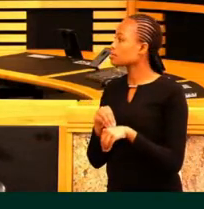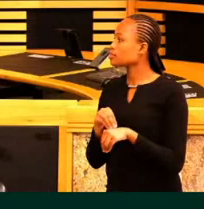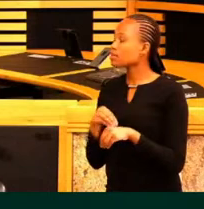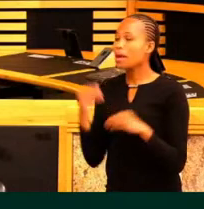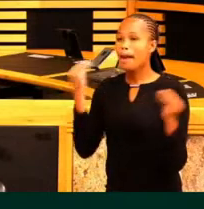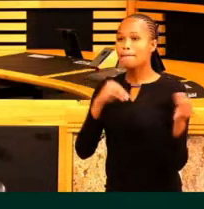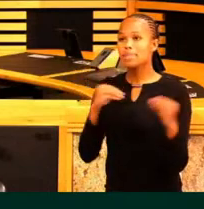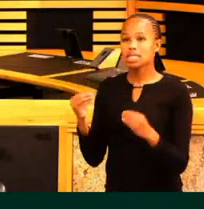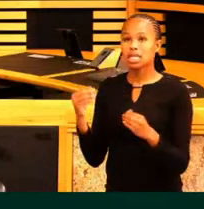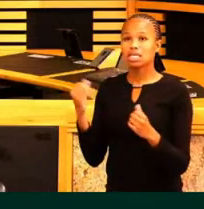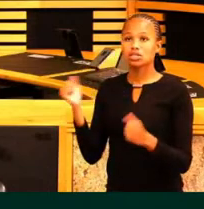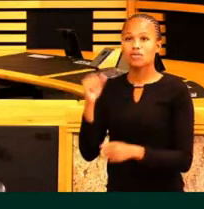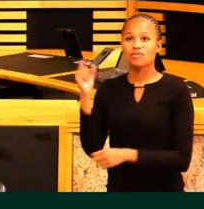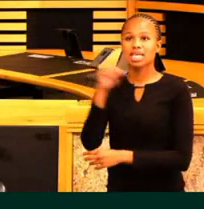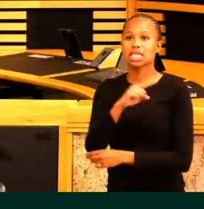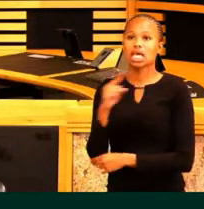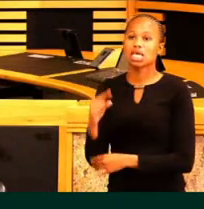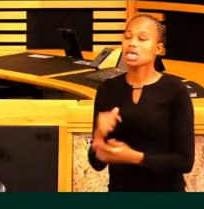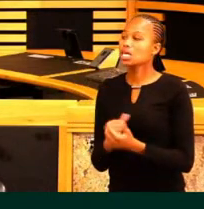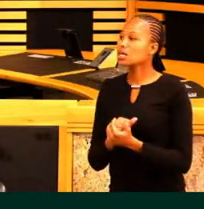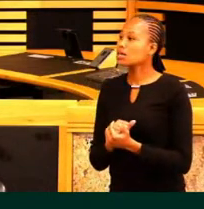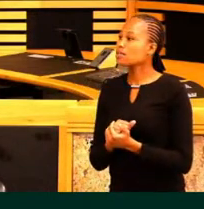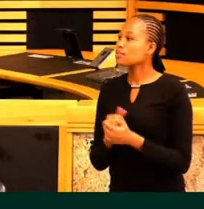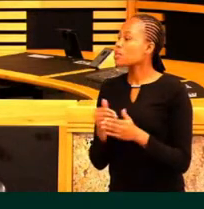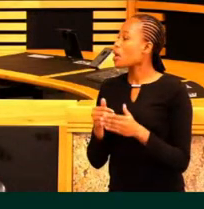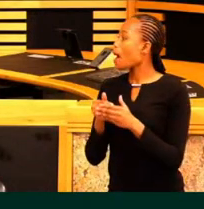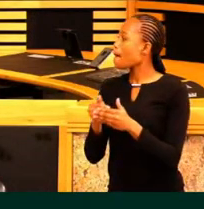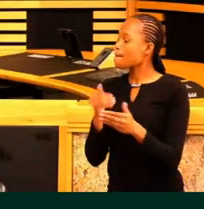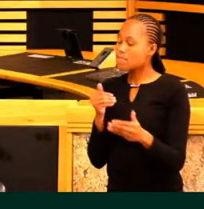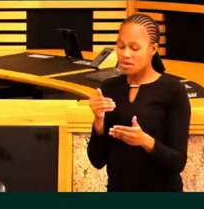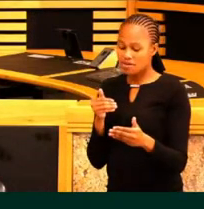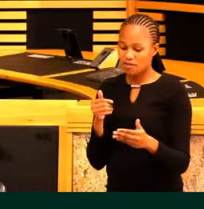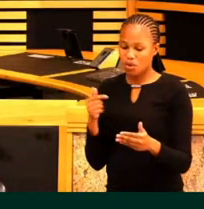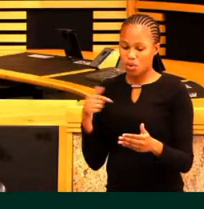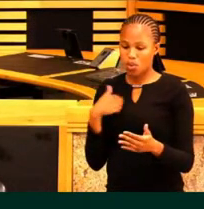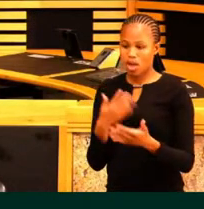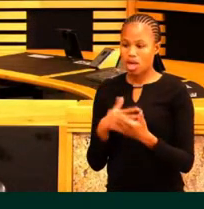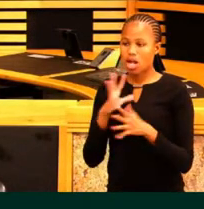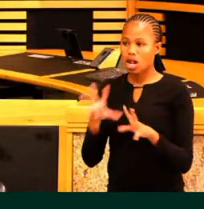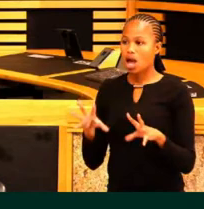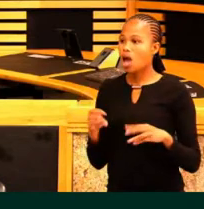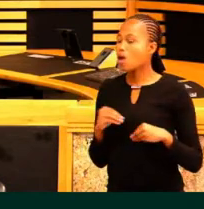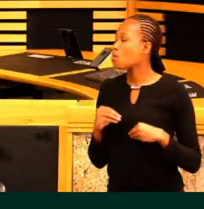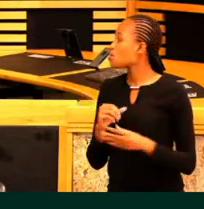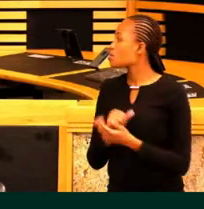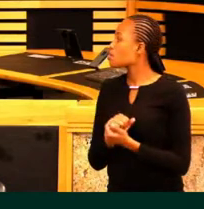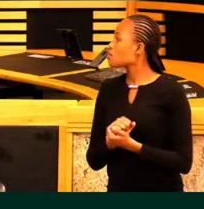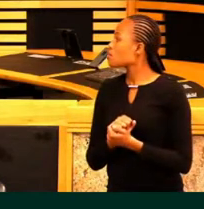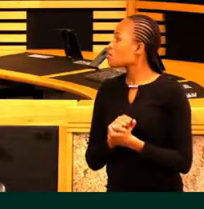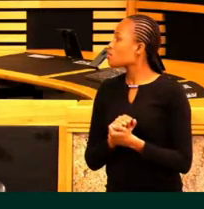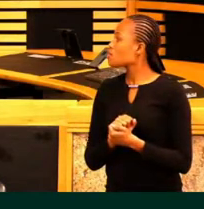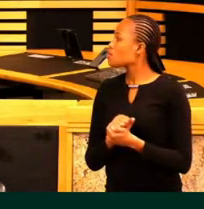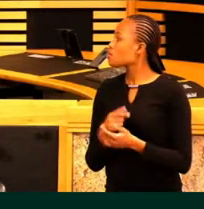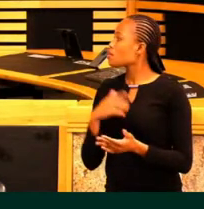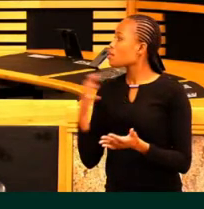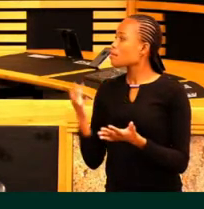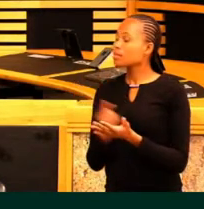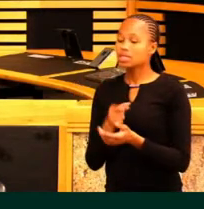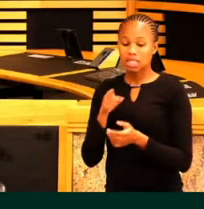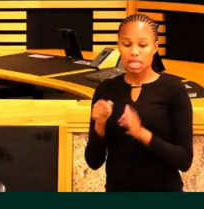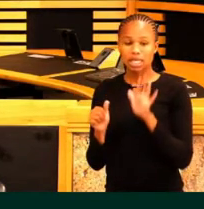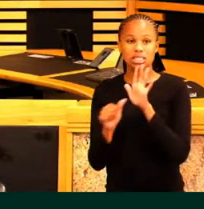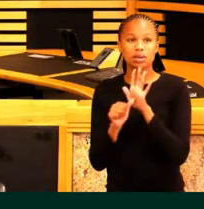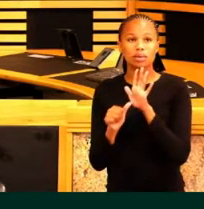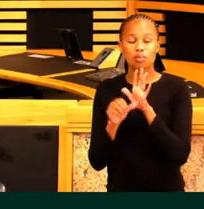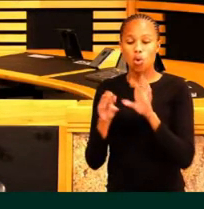of the day before then we can allow the secretary I must take this very important